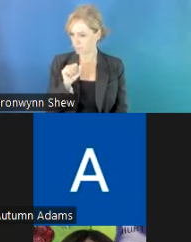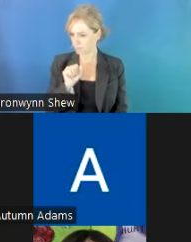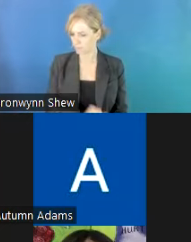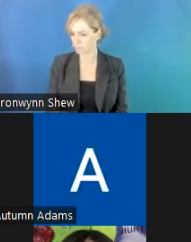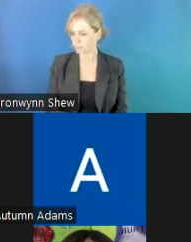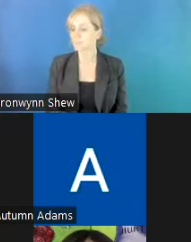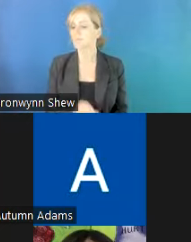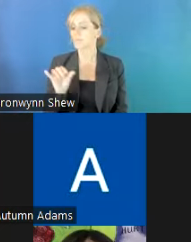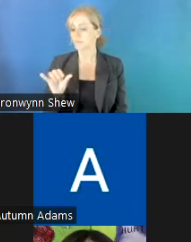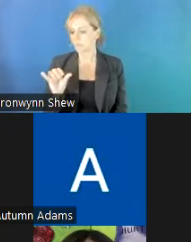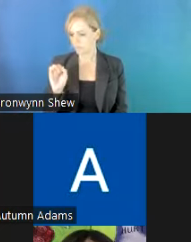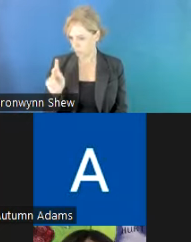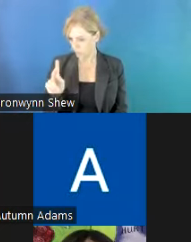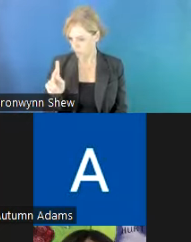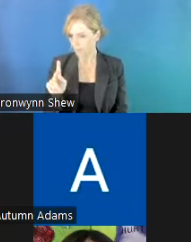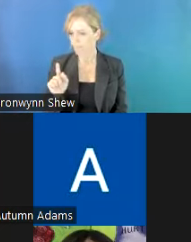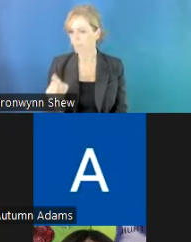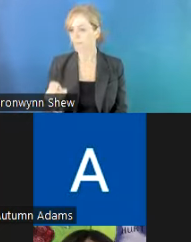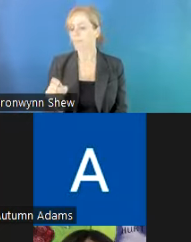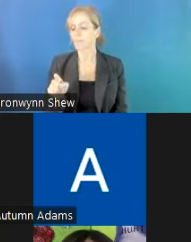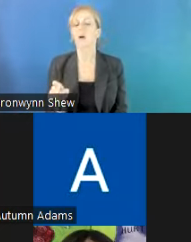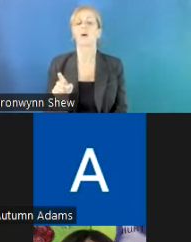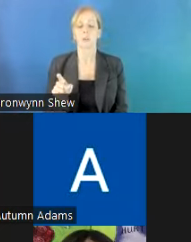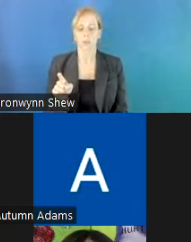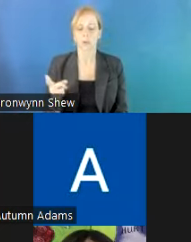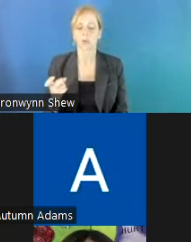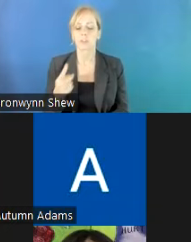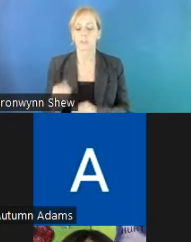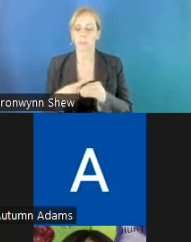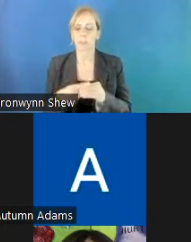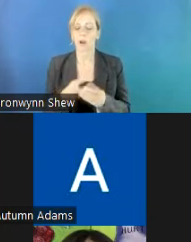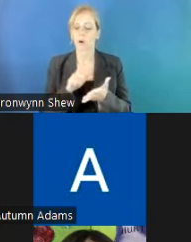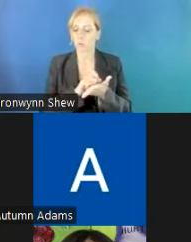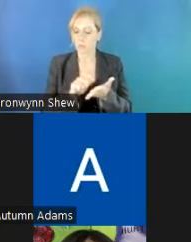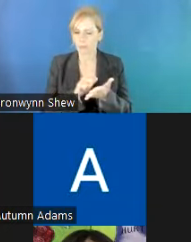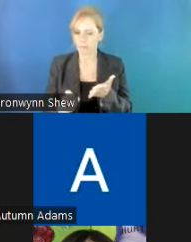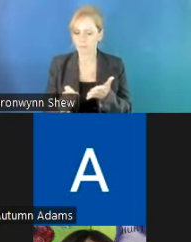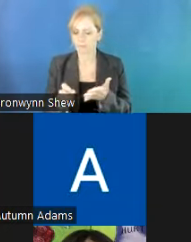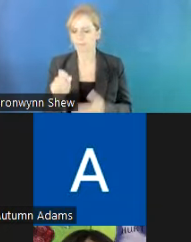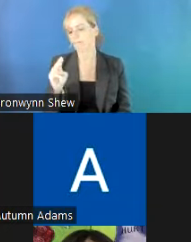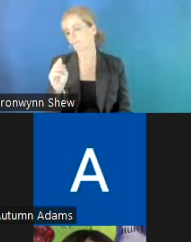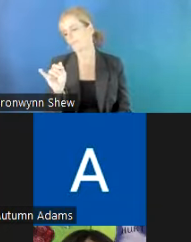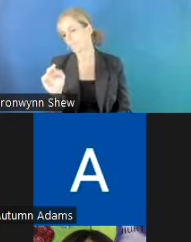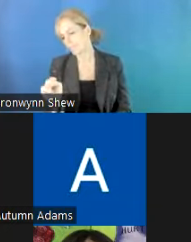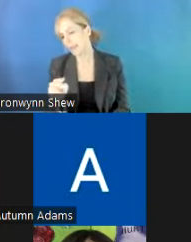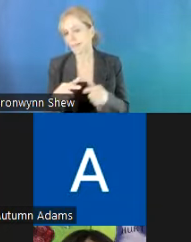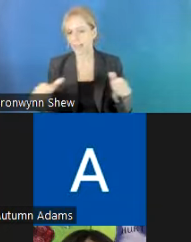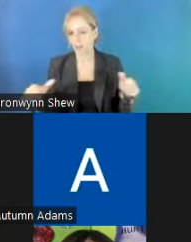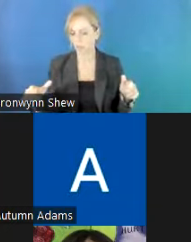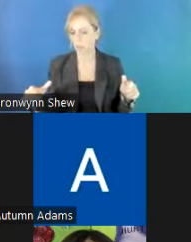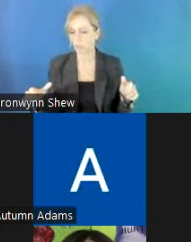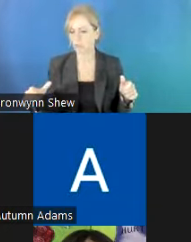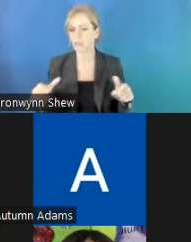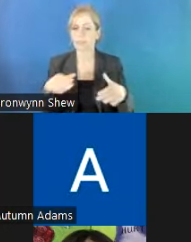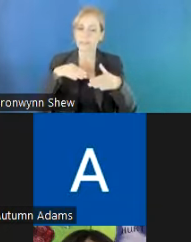Okay, written in main languages, so they had accessibility for those that had language needs. Yes, this is often